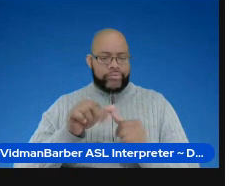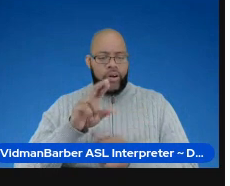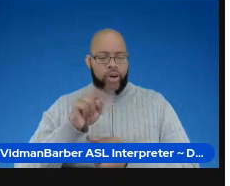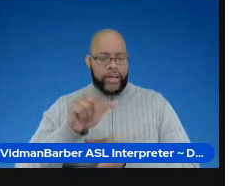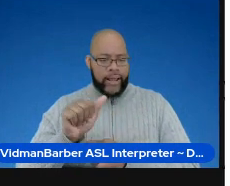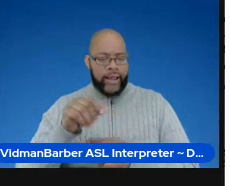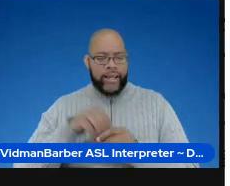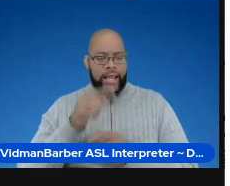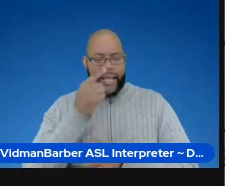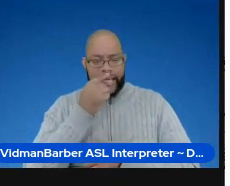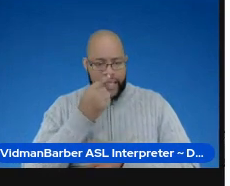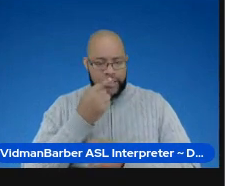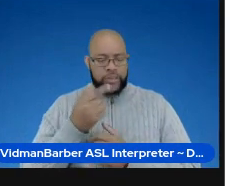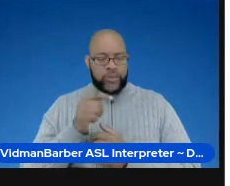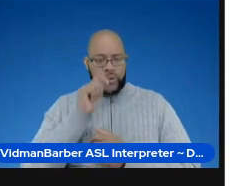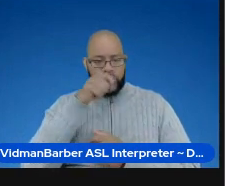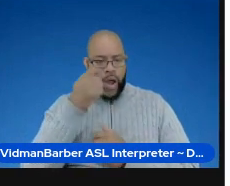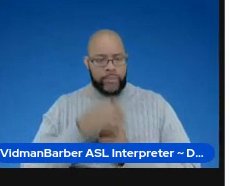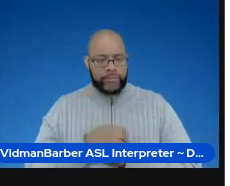the nasal swabs.